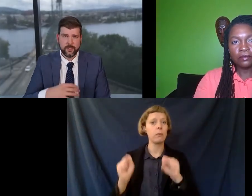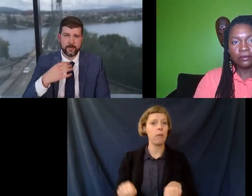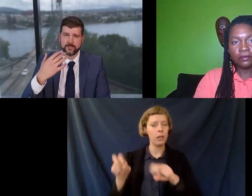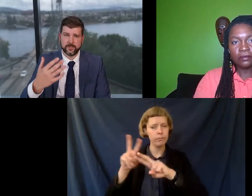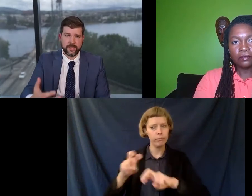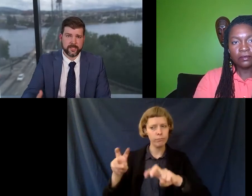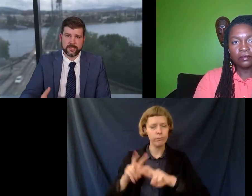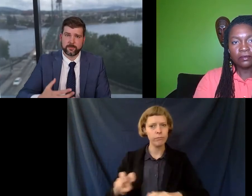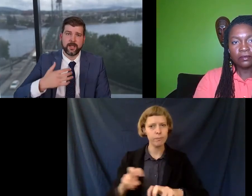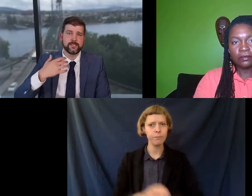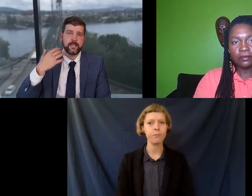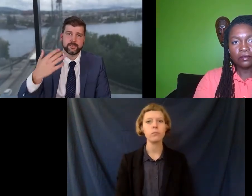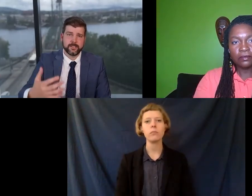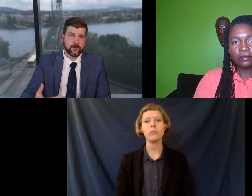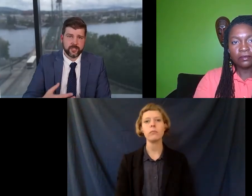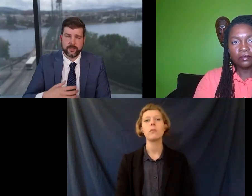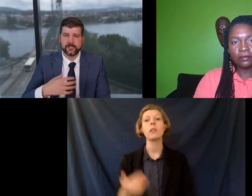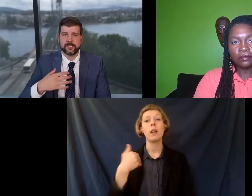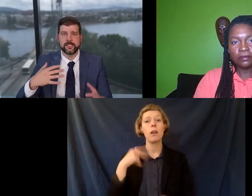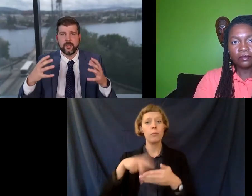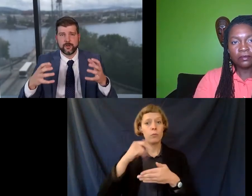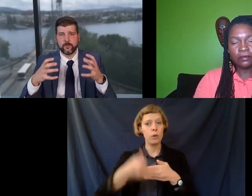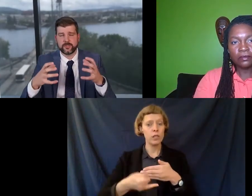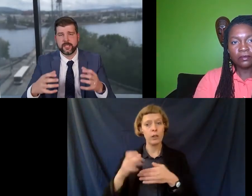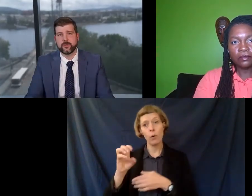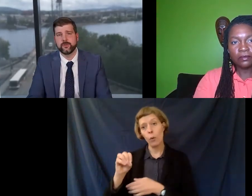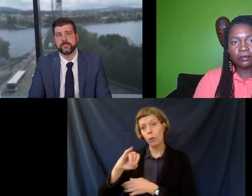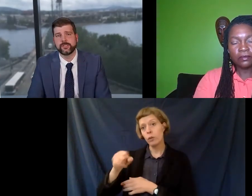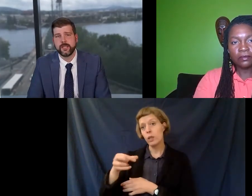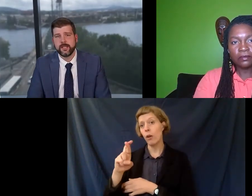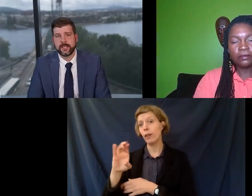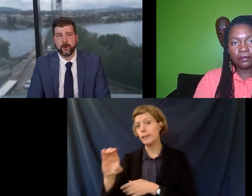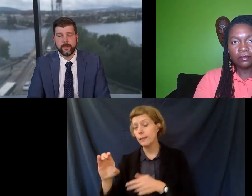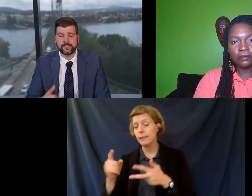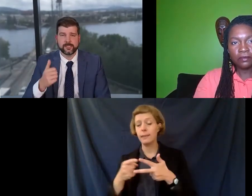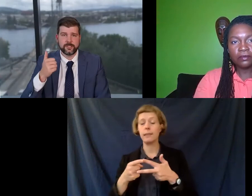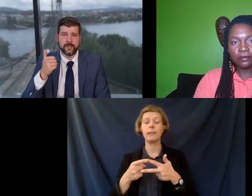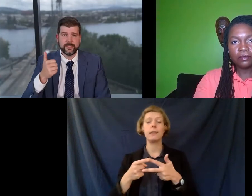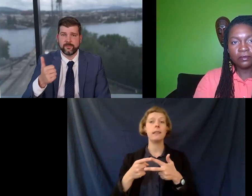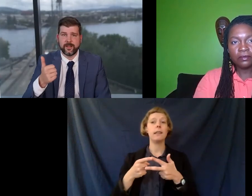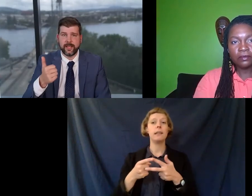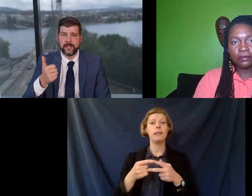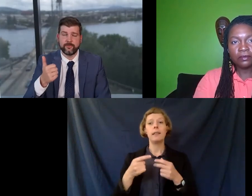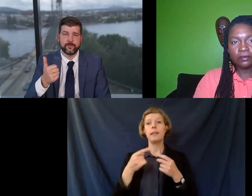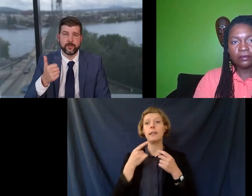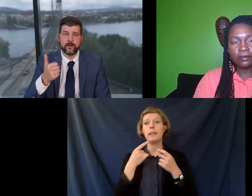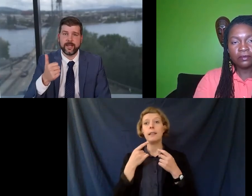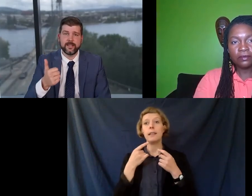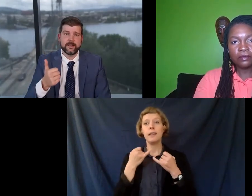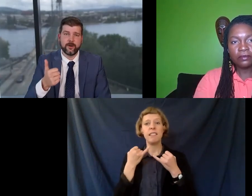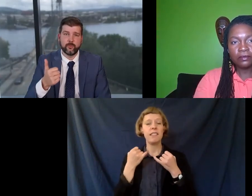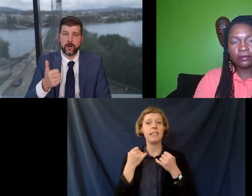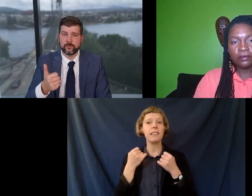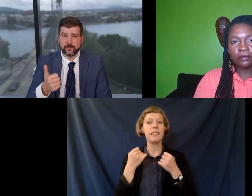issues, but also the Innocence Project and OJRC, other stakeholders, to help us to identify if there are